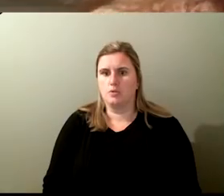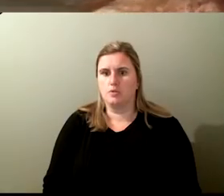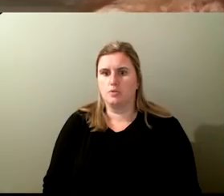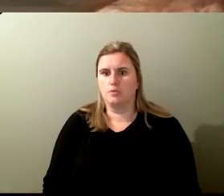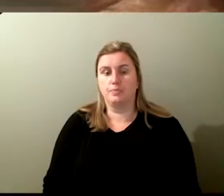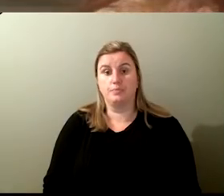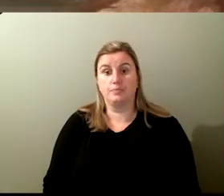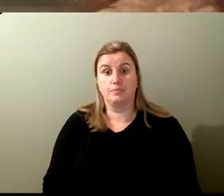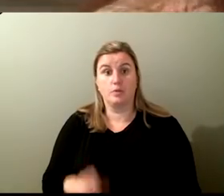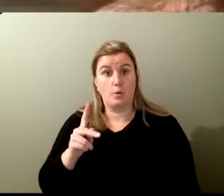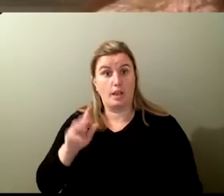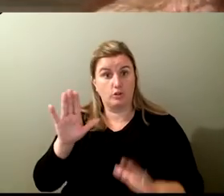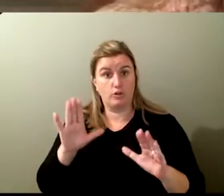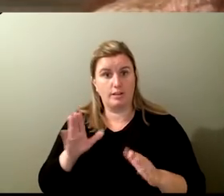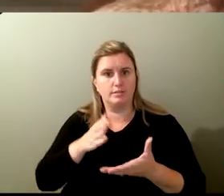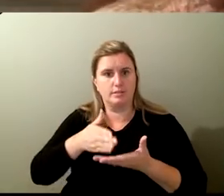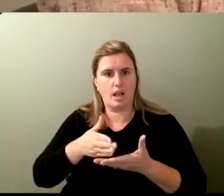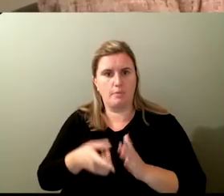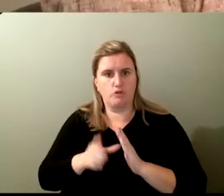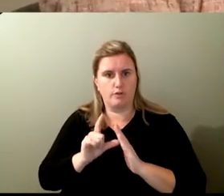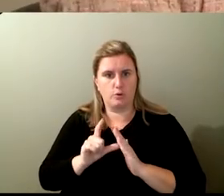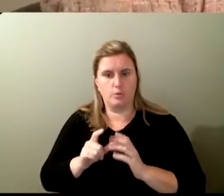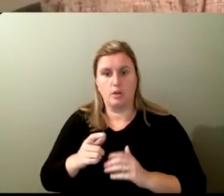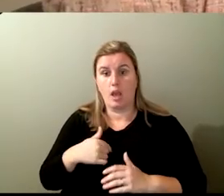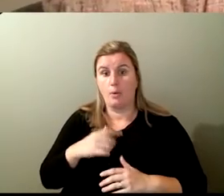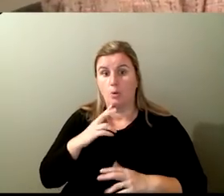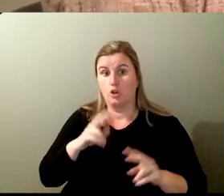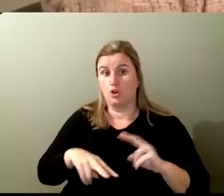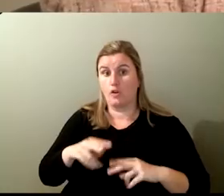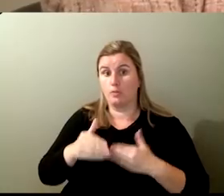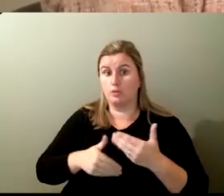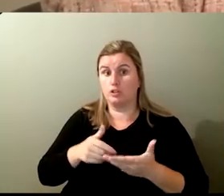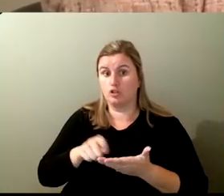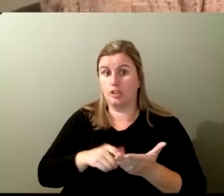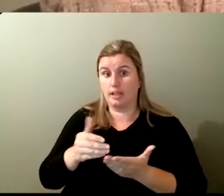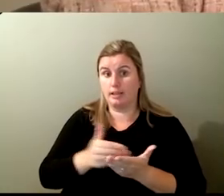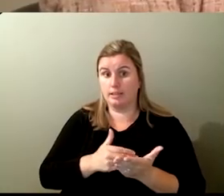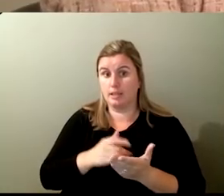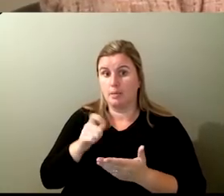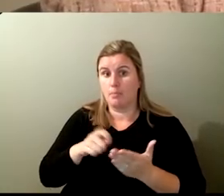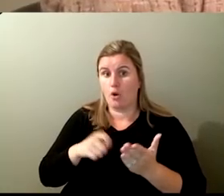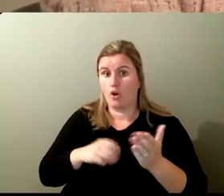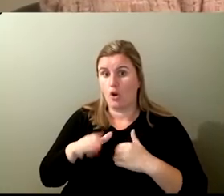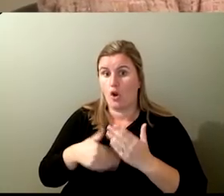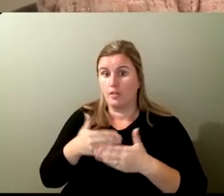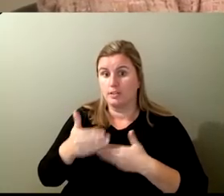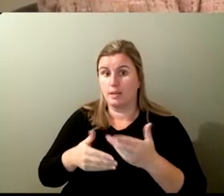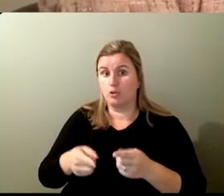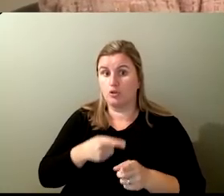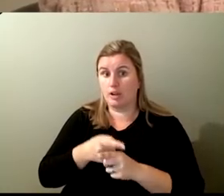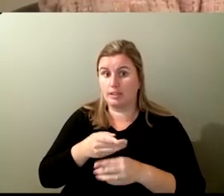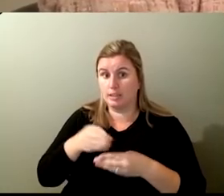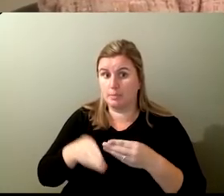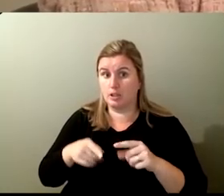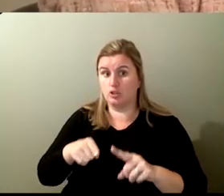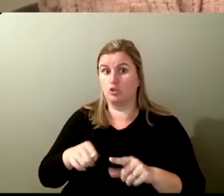Okay, great. Let's stop there and review. I'm going to look over the procedural checklist and mark all the steps that you correctly completed during the